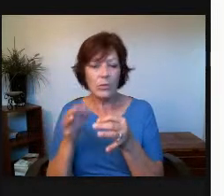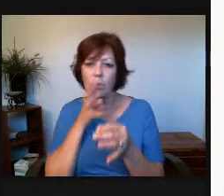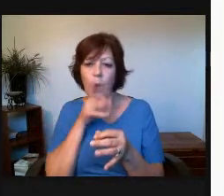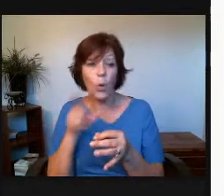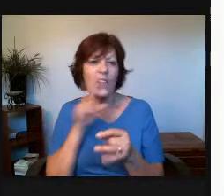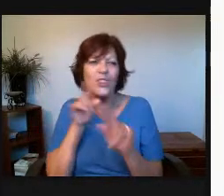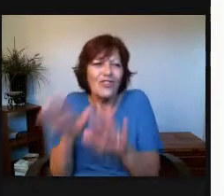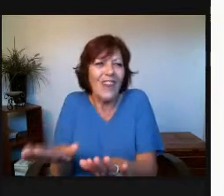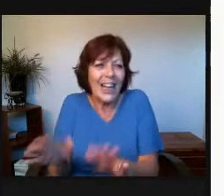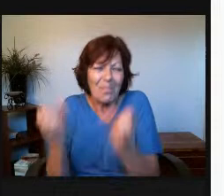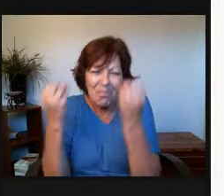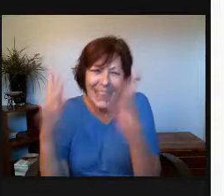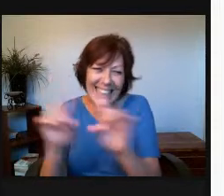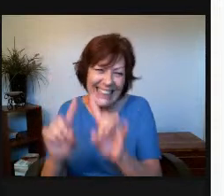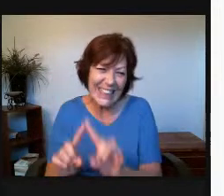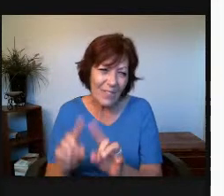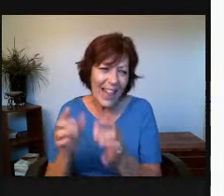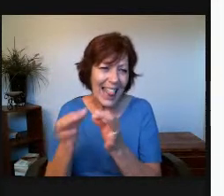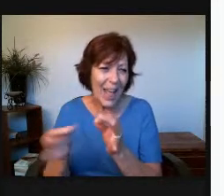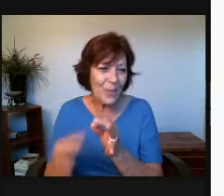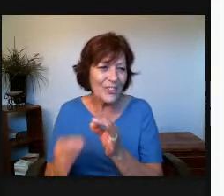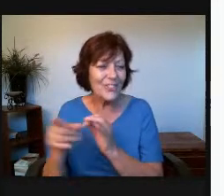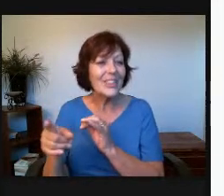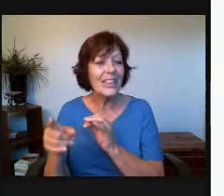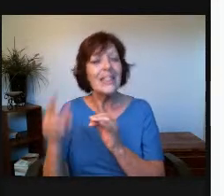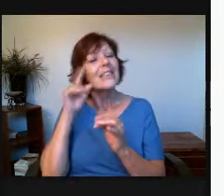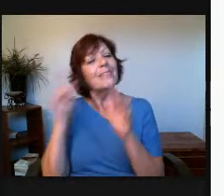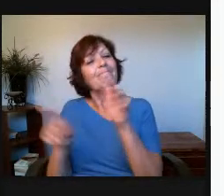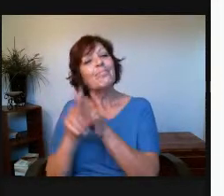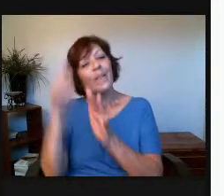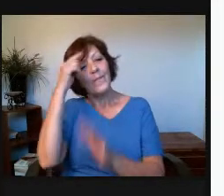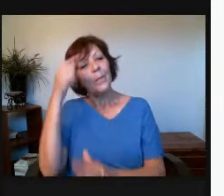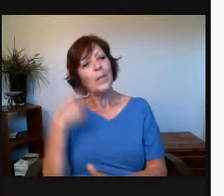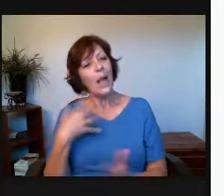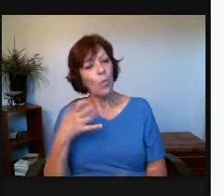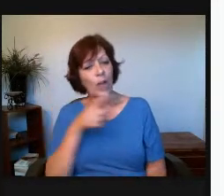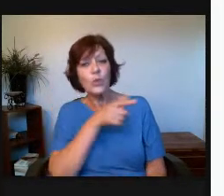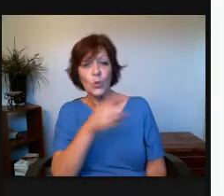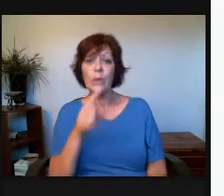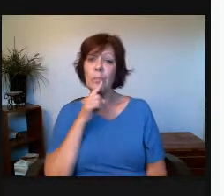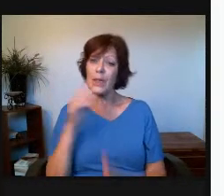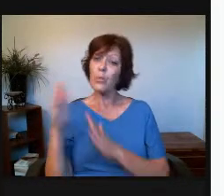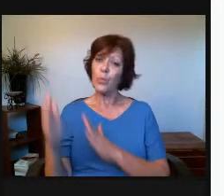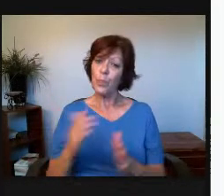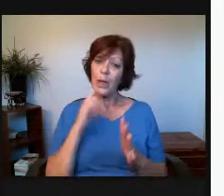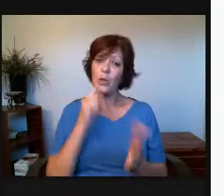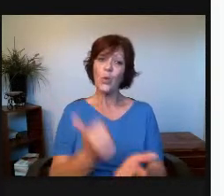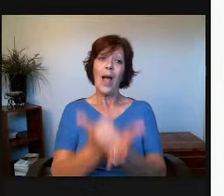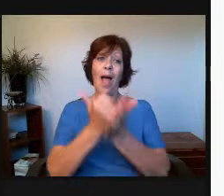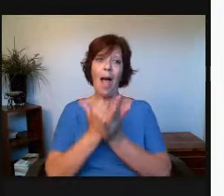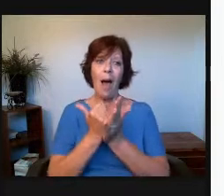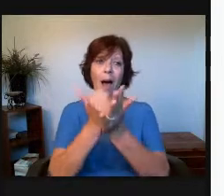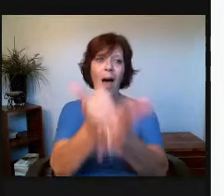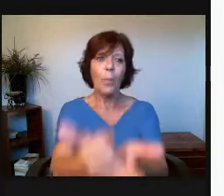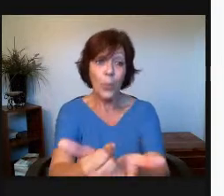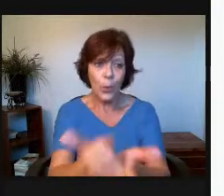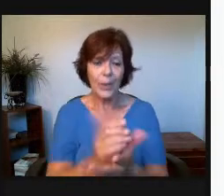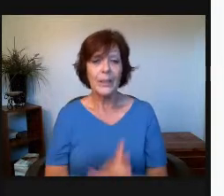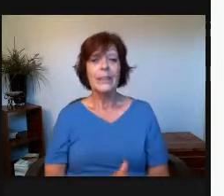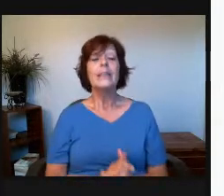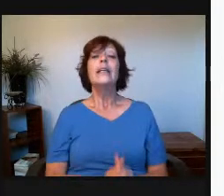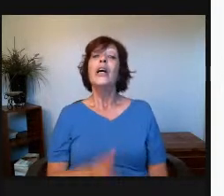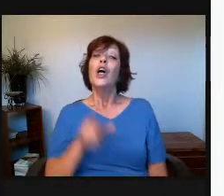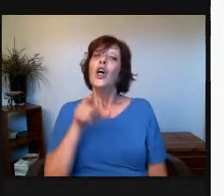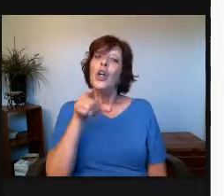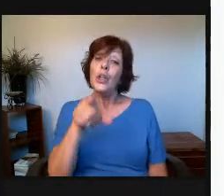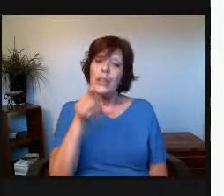great. And so this always comes up for me because I want you to be prepared to help us help you. So again, you need